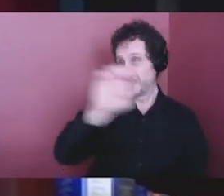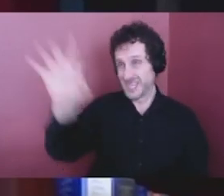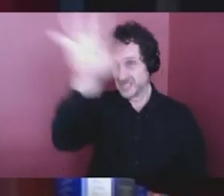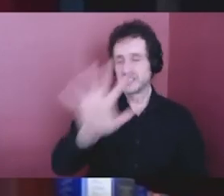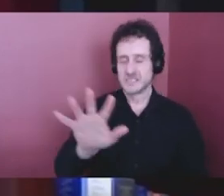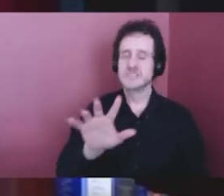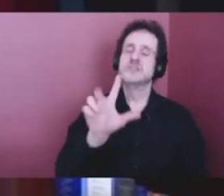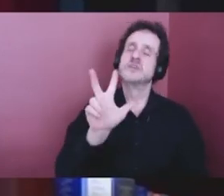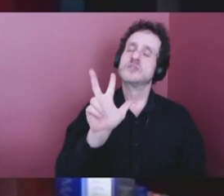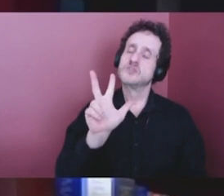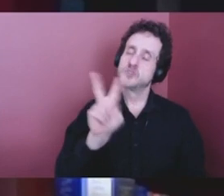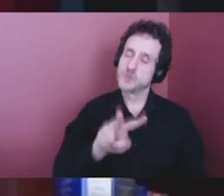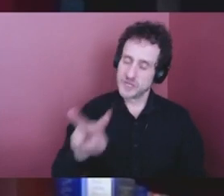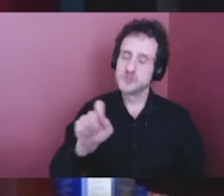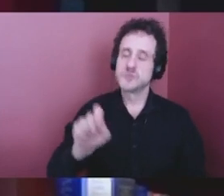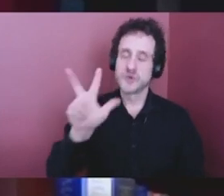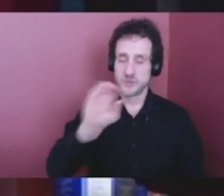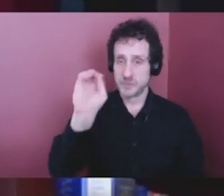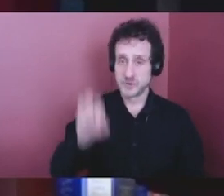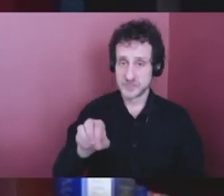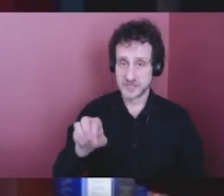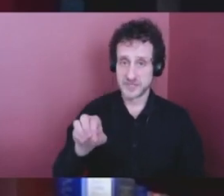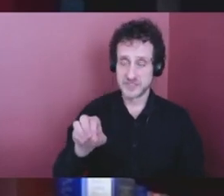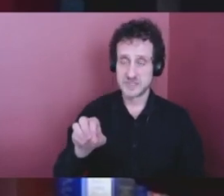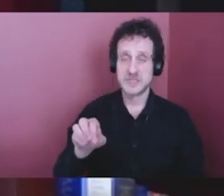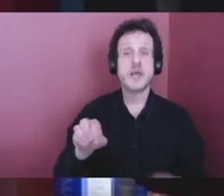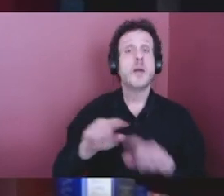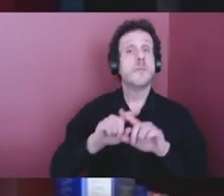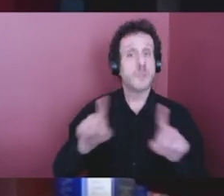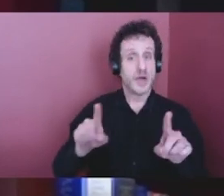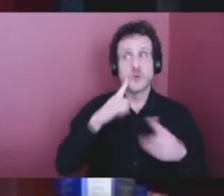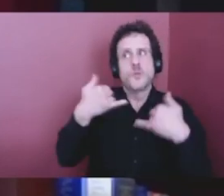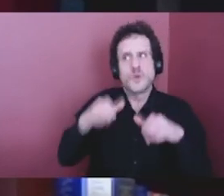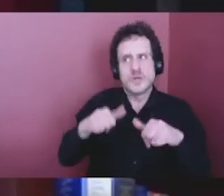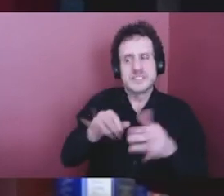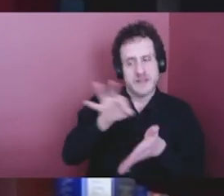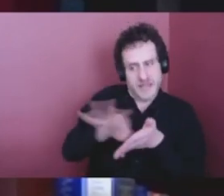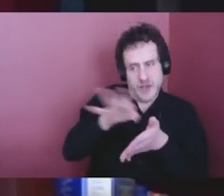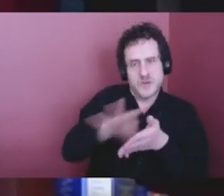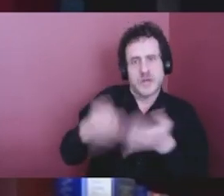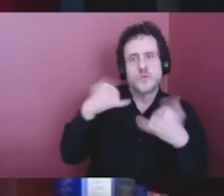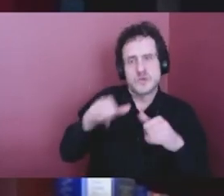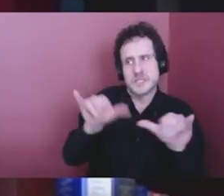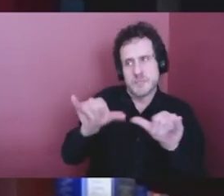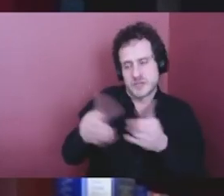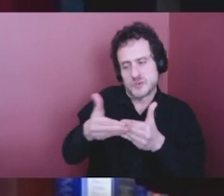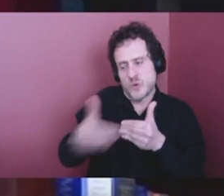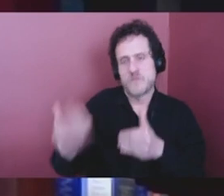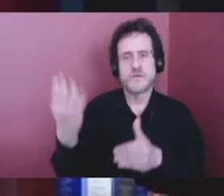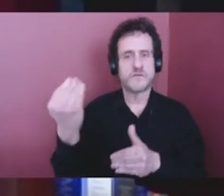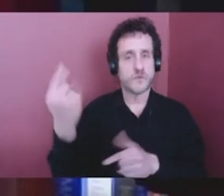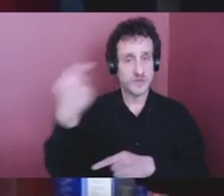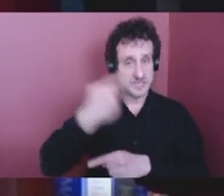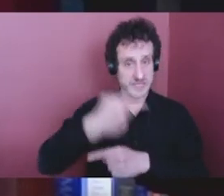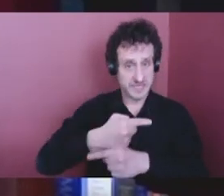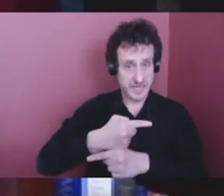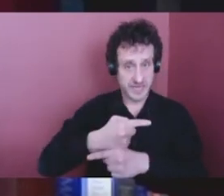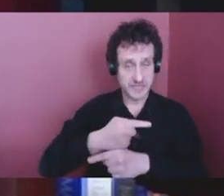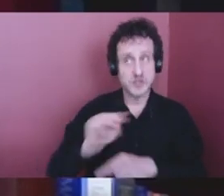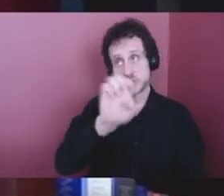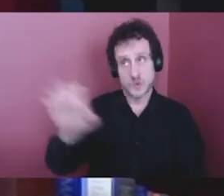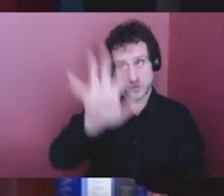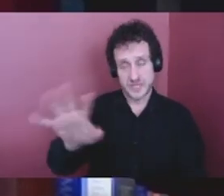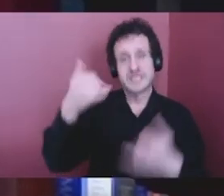This positivity rate cap will be measured over a 14-day period, so there's time for the Northeast region to